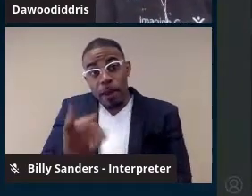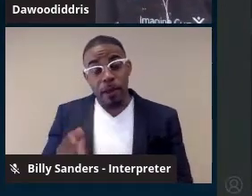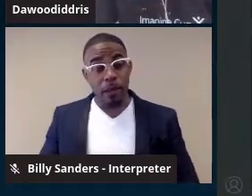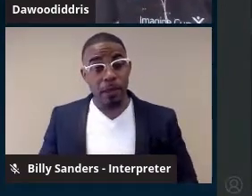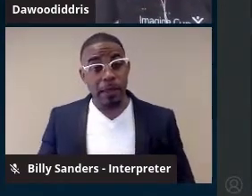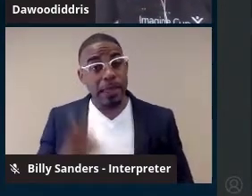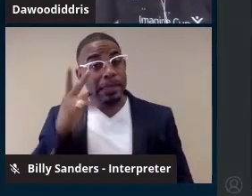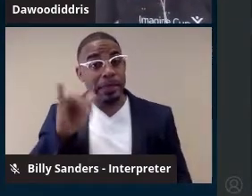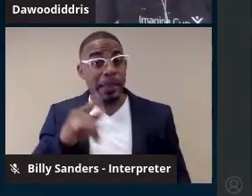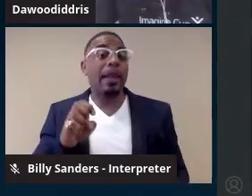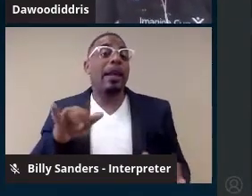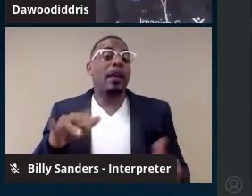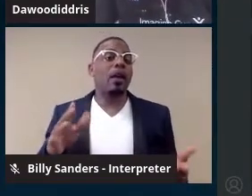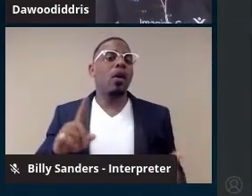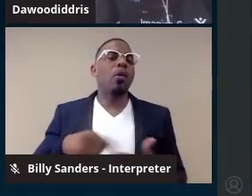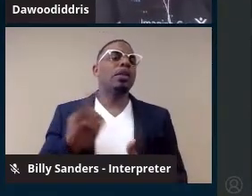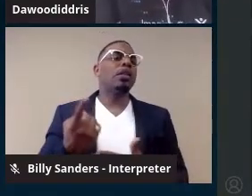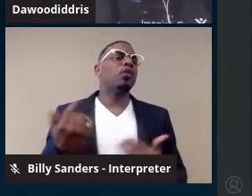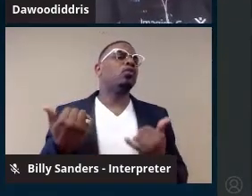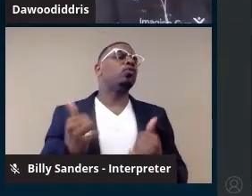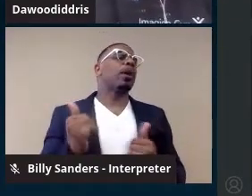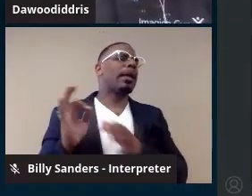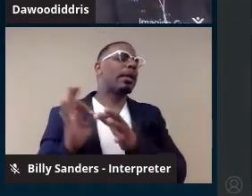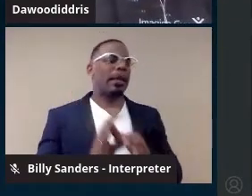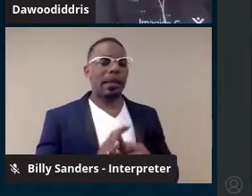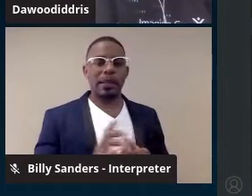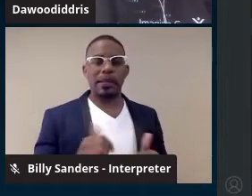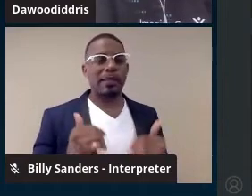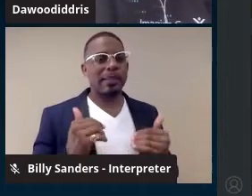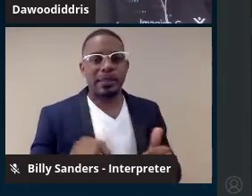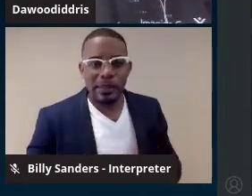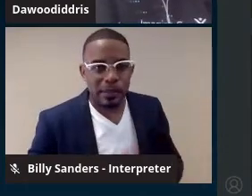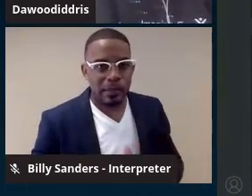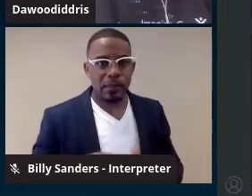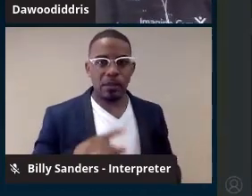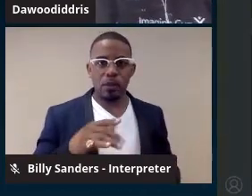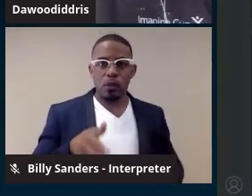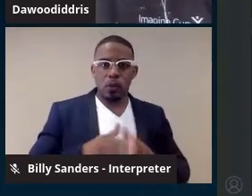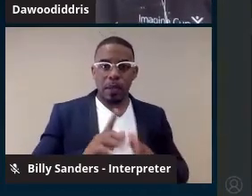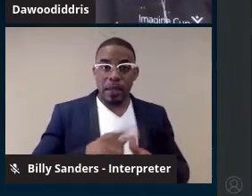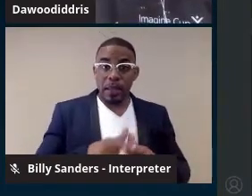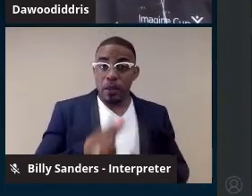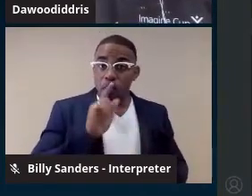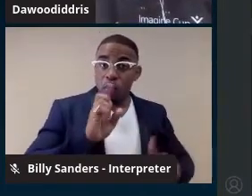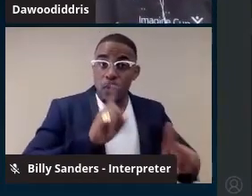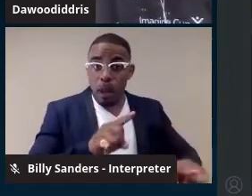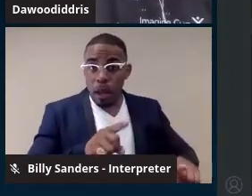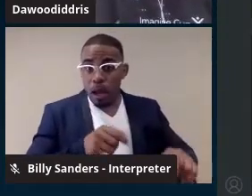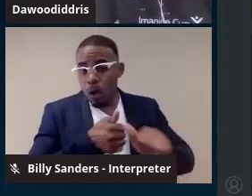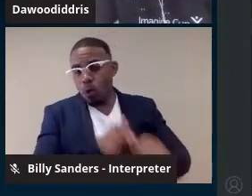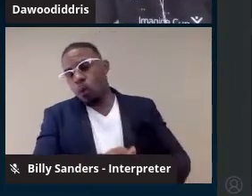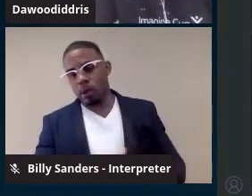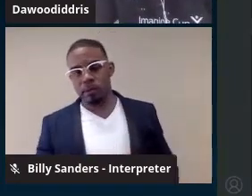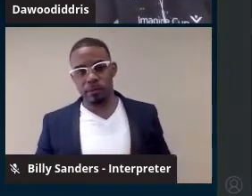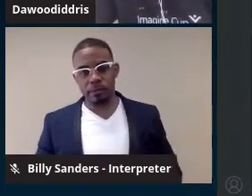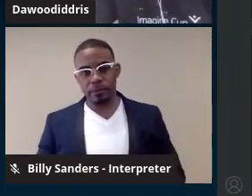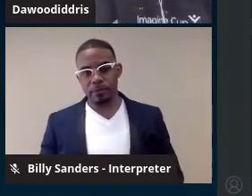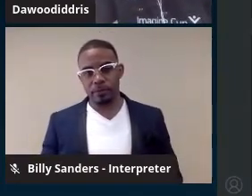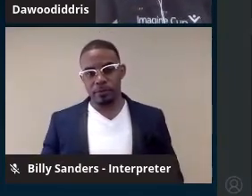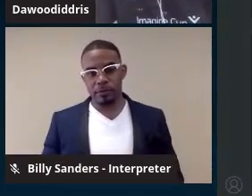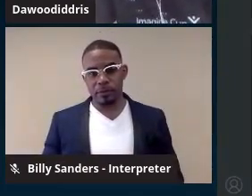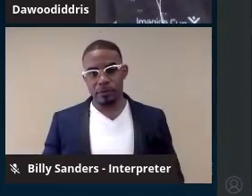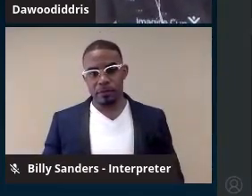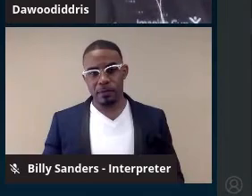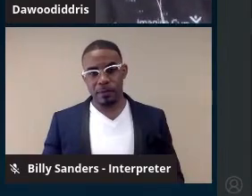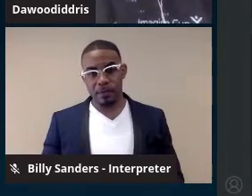and say that, hey, when someone tries to connect, let's get the request, and then we will respond accordingly. So in here, we are